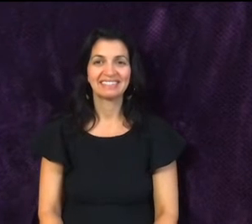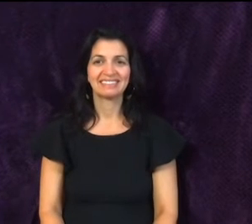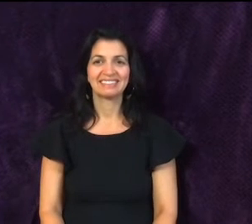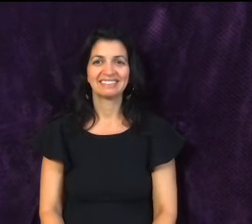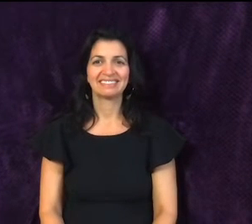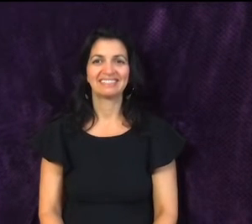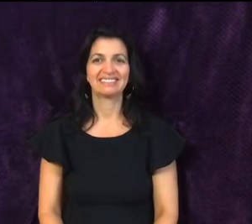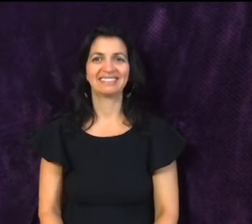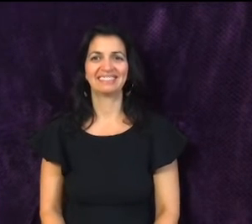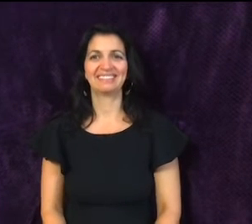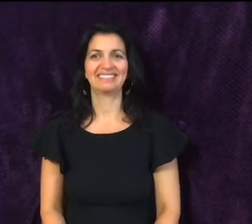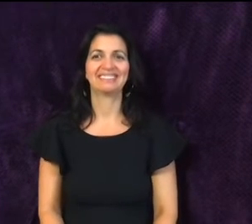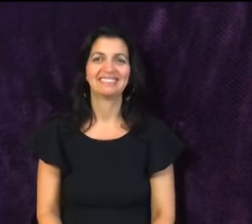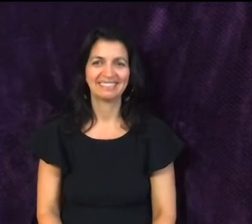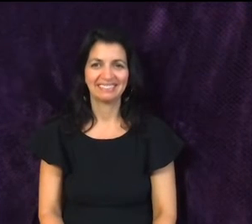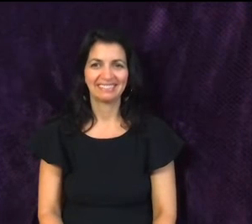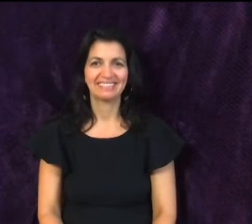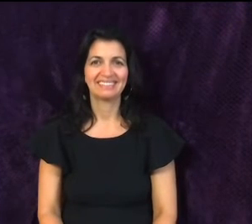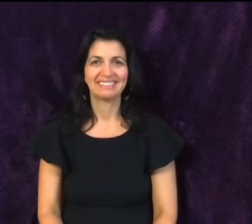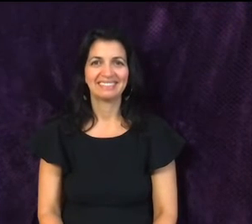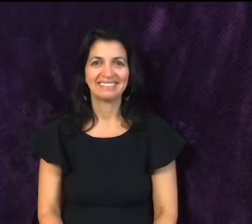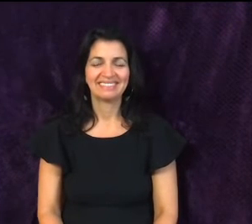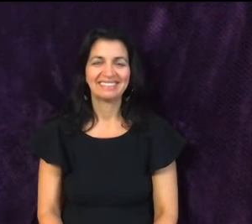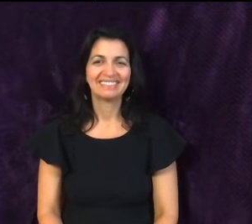I think right over there.